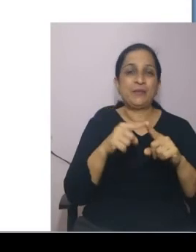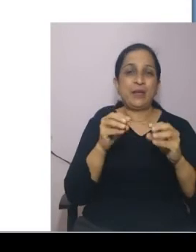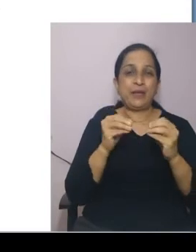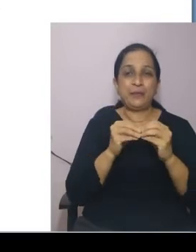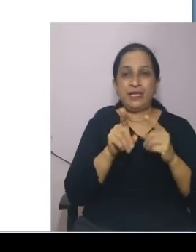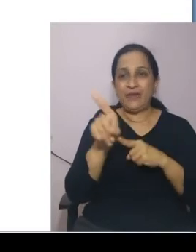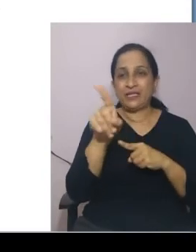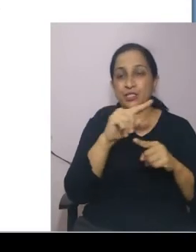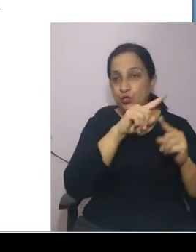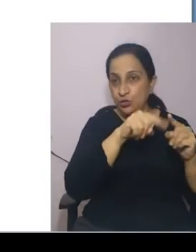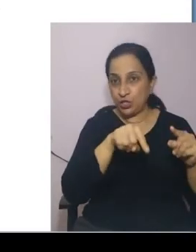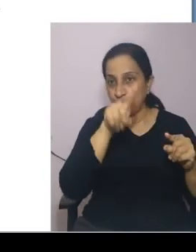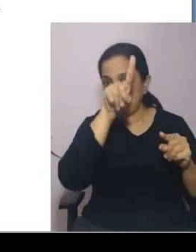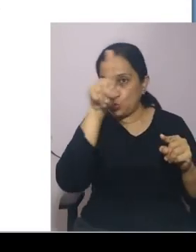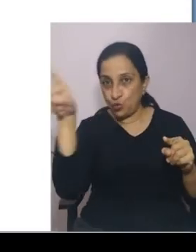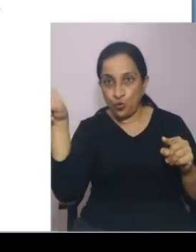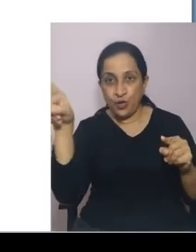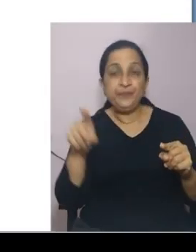okay, you will get